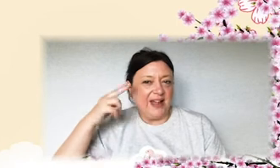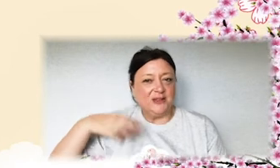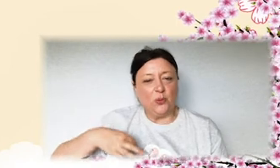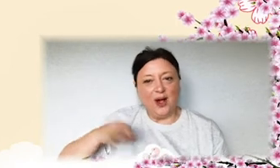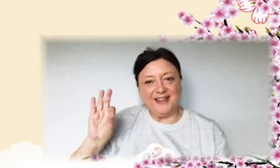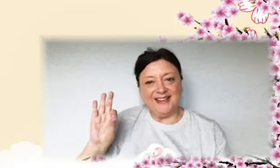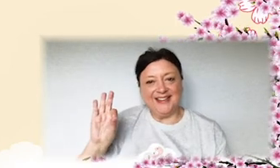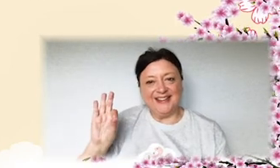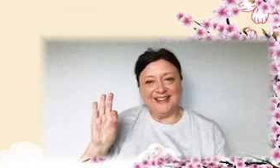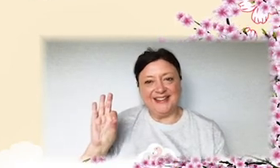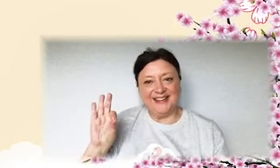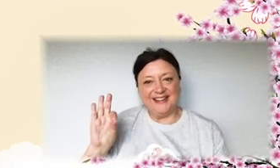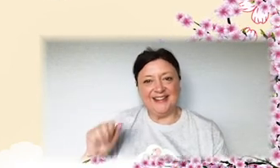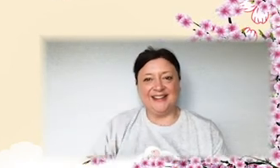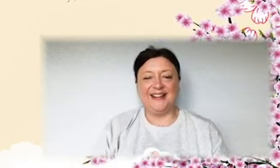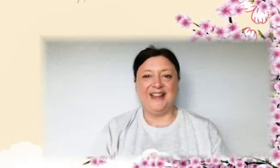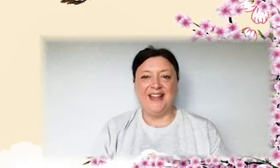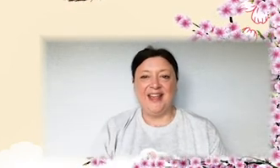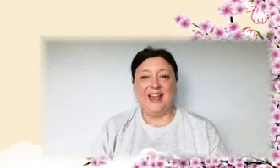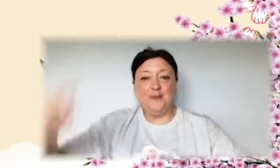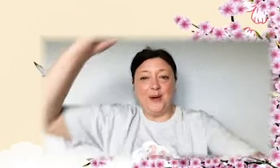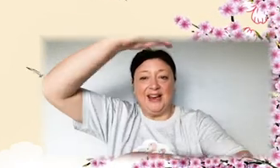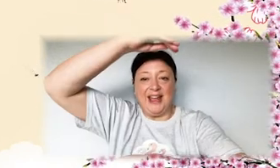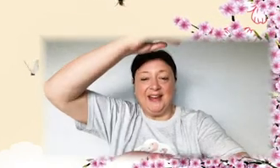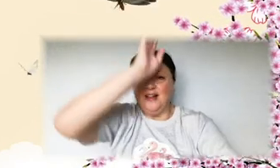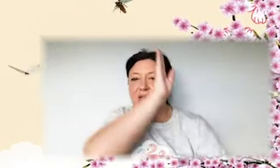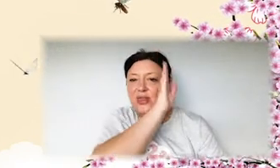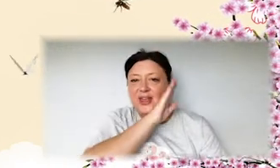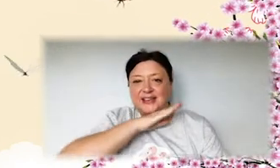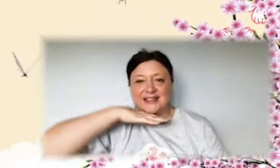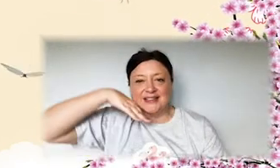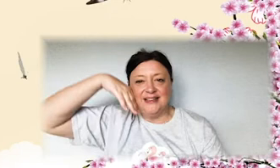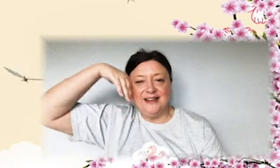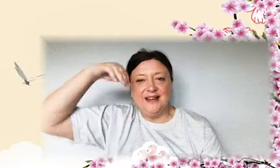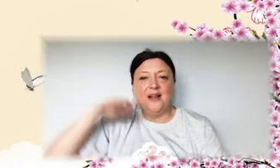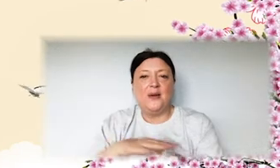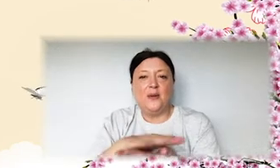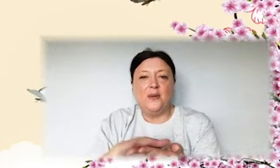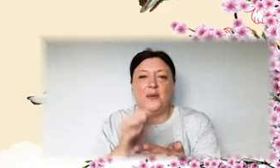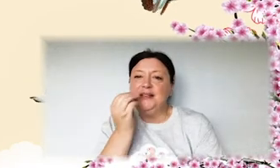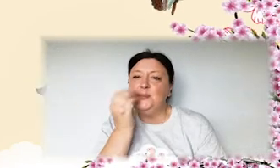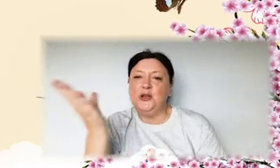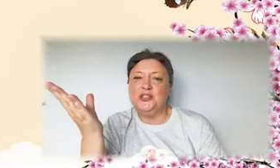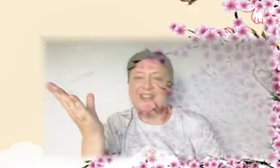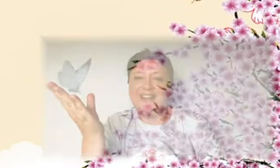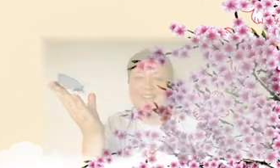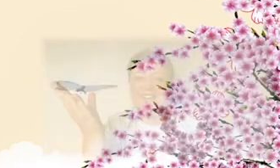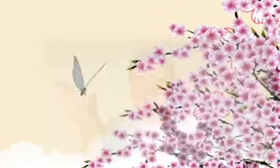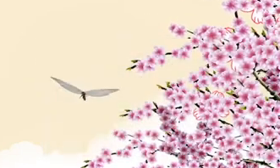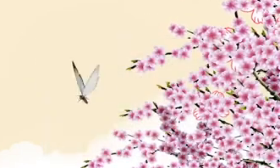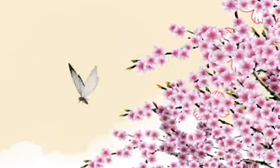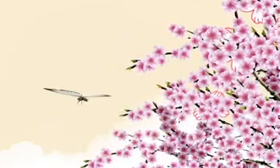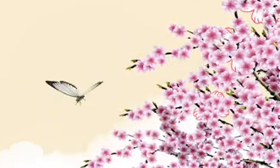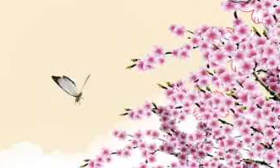face. In ballet, this means beauty. Now, you could do this in lots of different ways. You might want to use